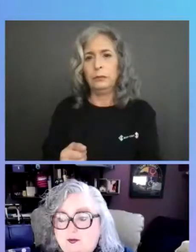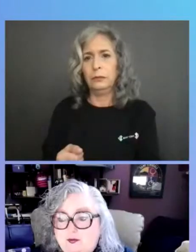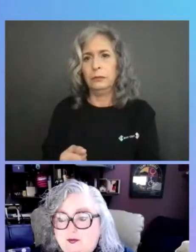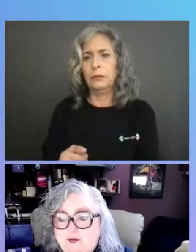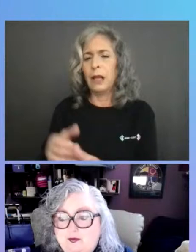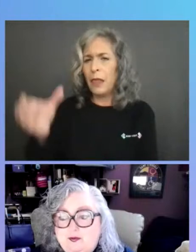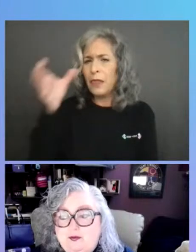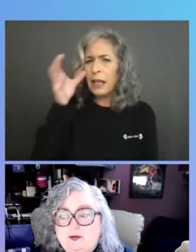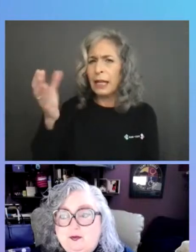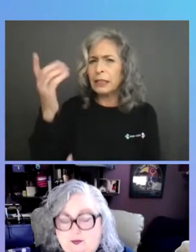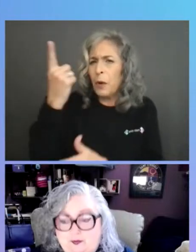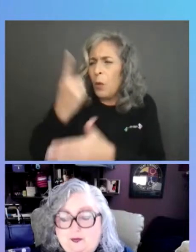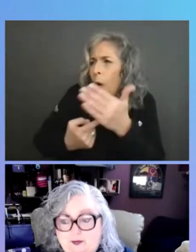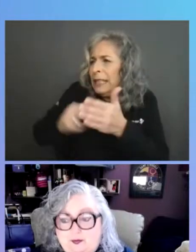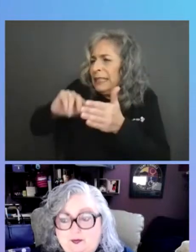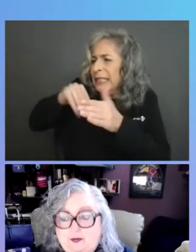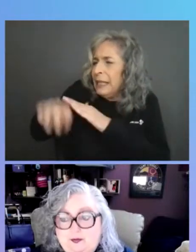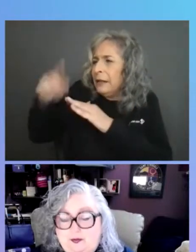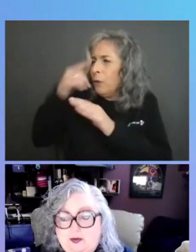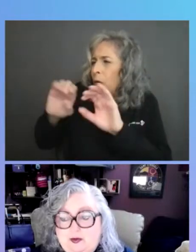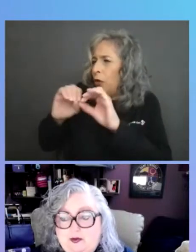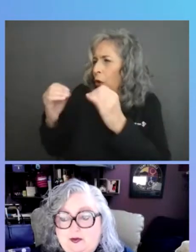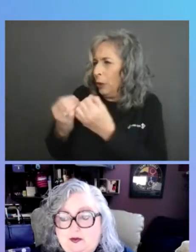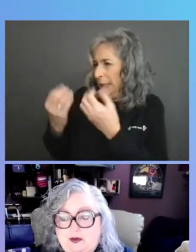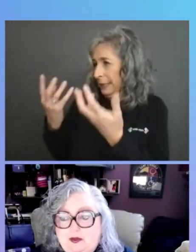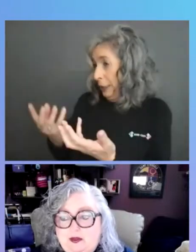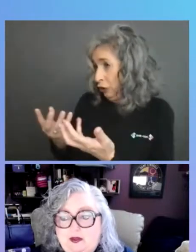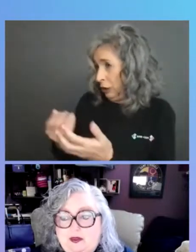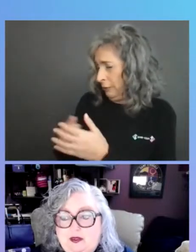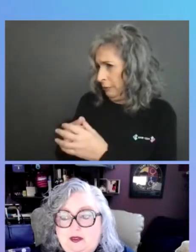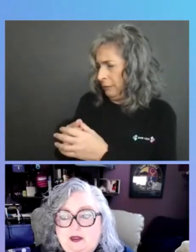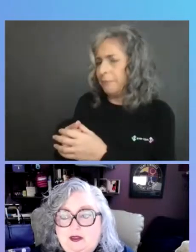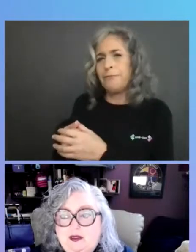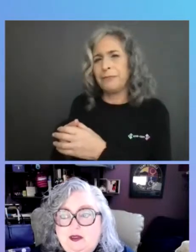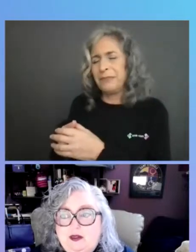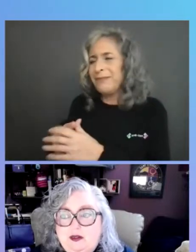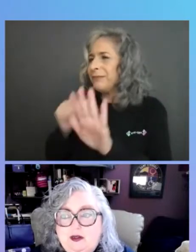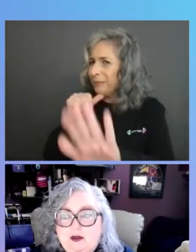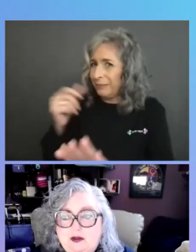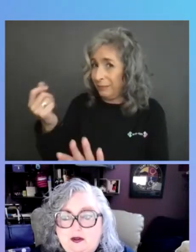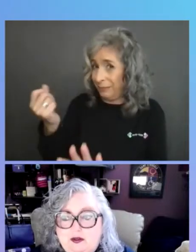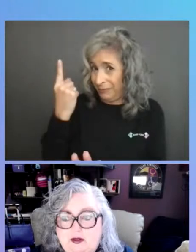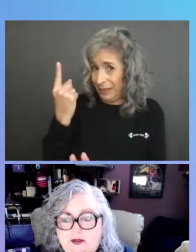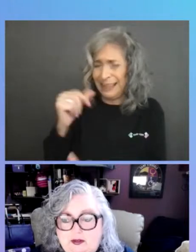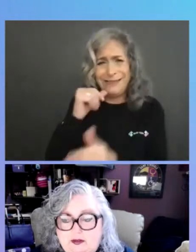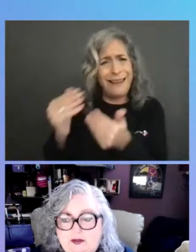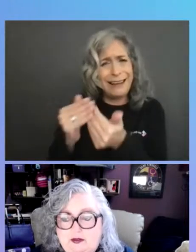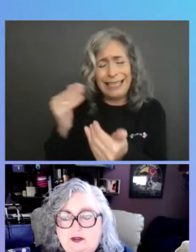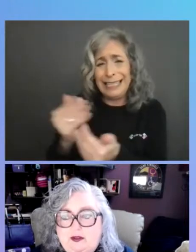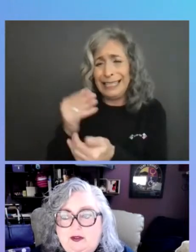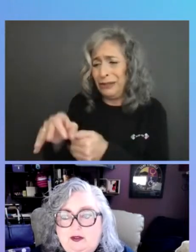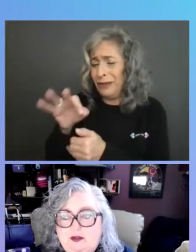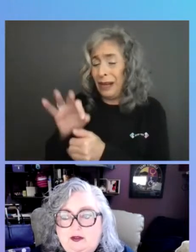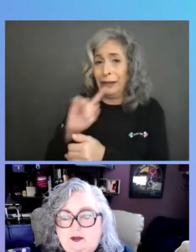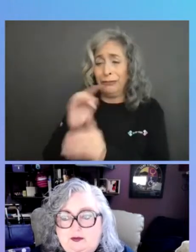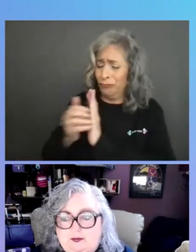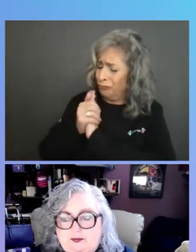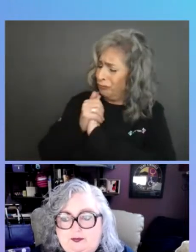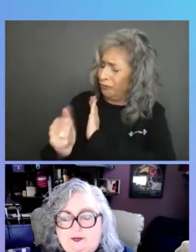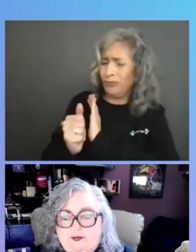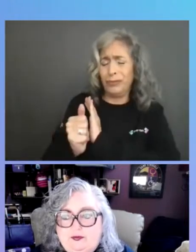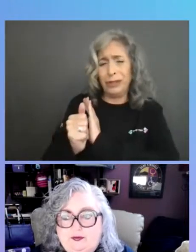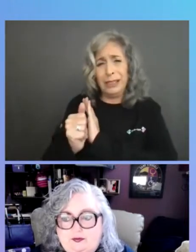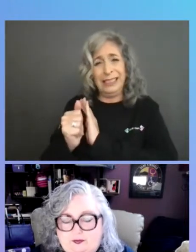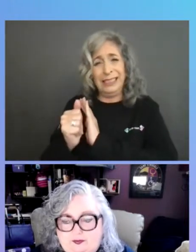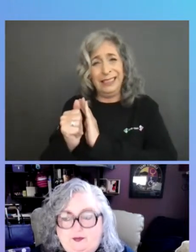concept of what's in it for the organization, it's not particularly easy to find really good accessibility